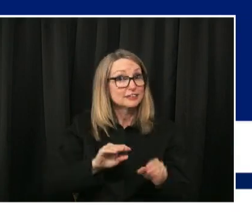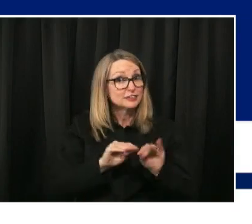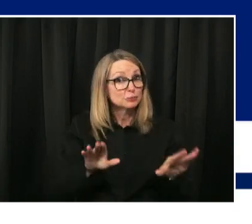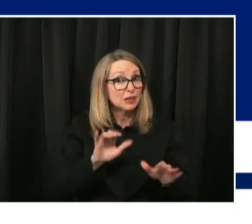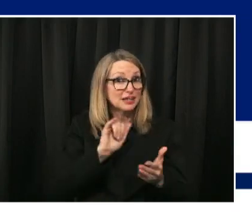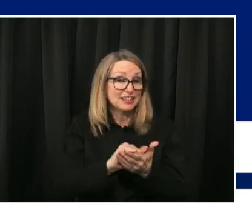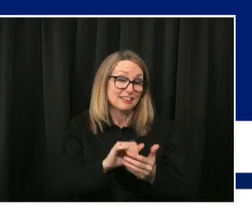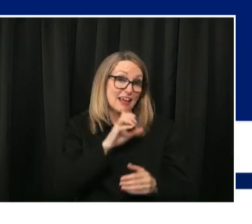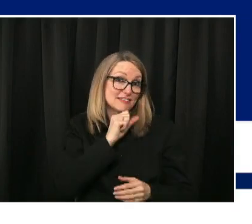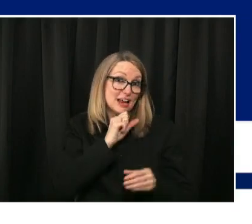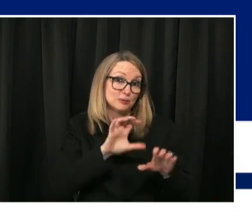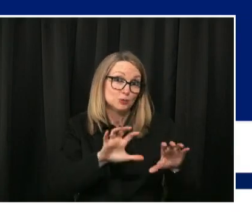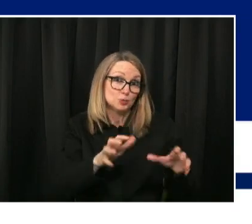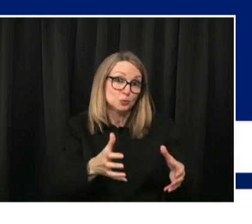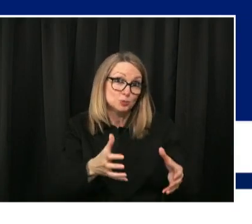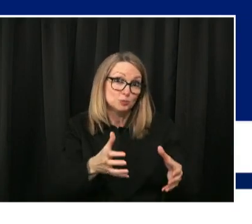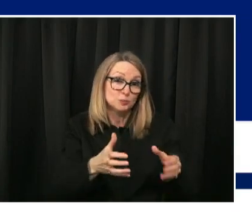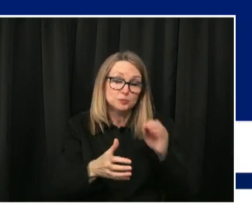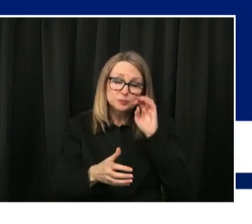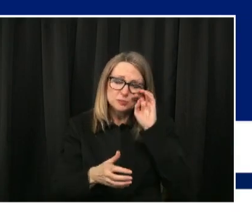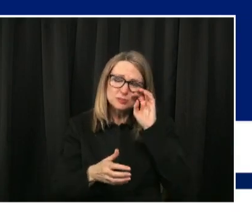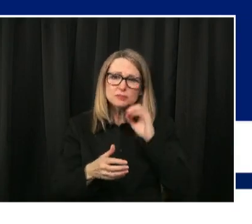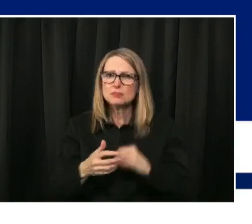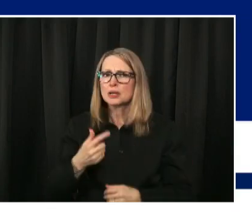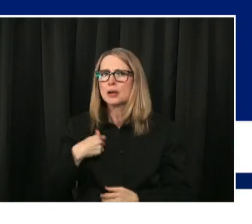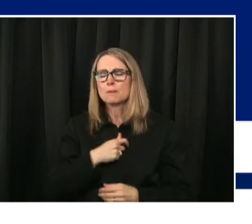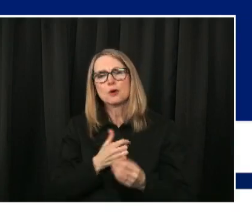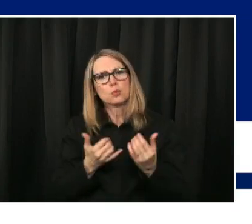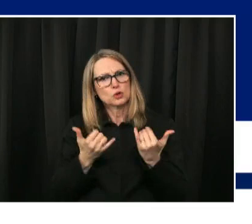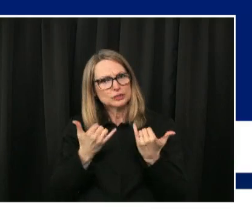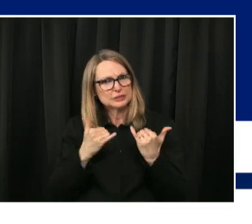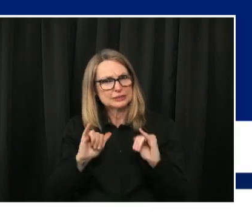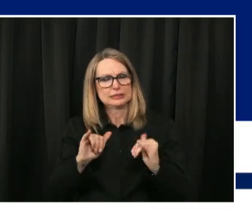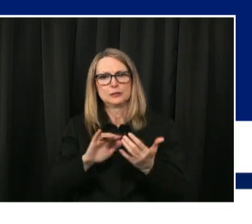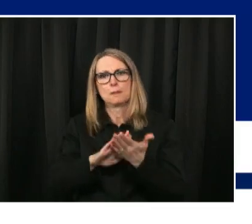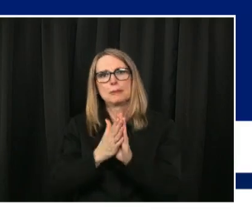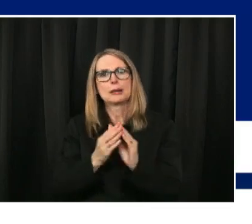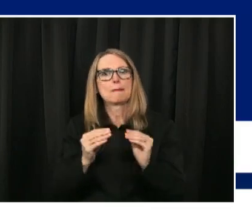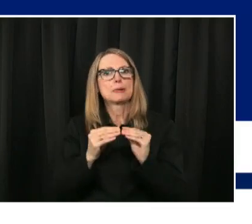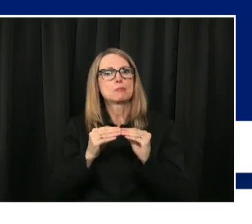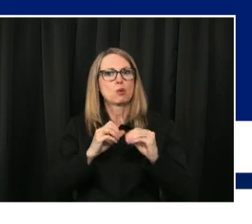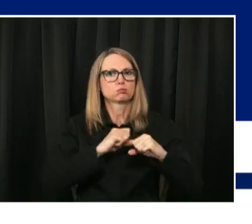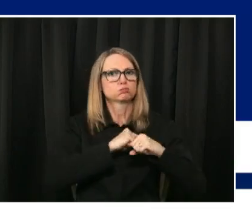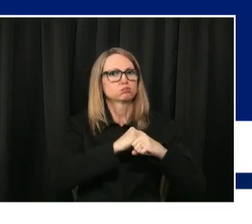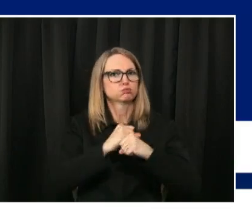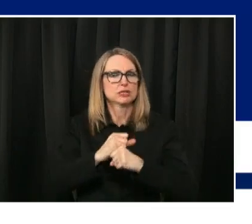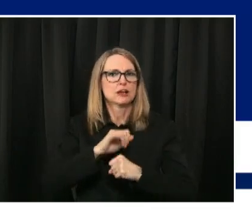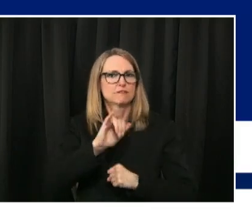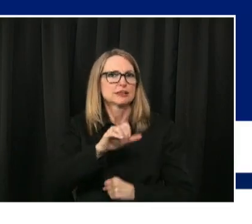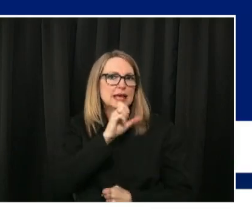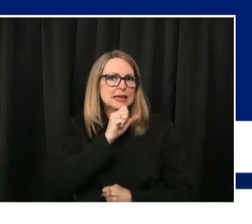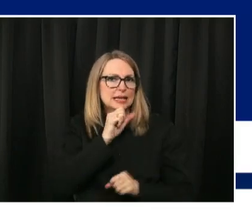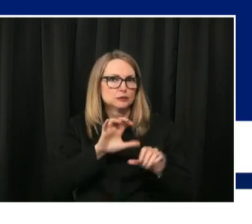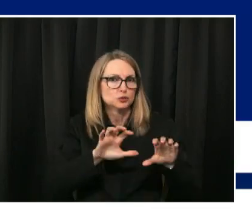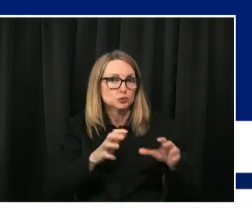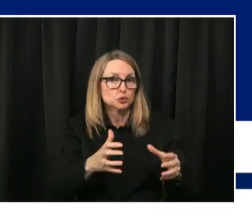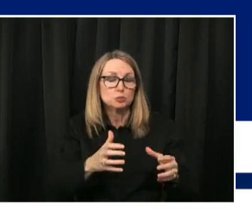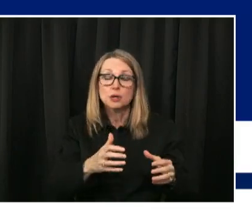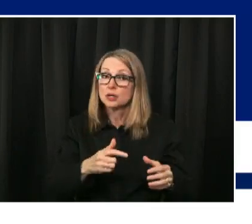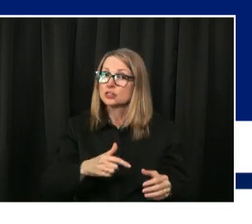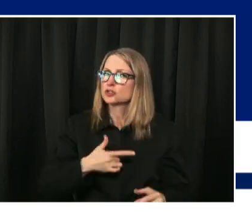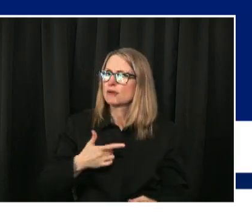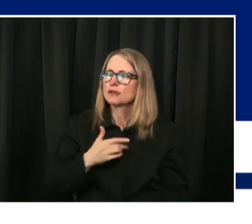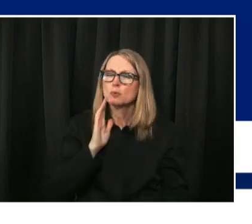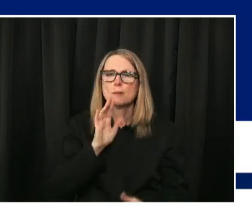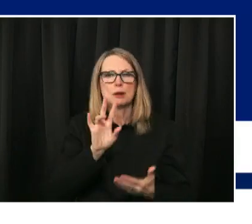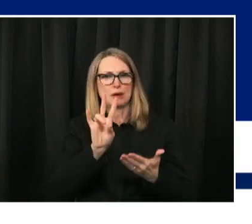70-plus-year-old population. And we know that we're still in a place where we're gaining immunity in that population, so it's still going to be several more weeks probably until we see the full